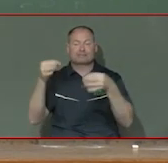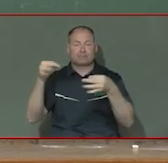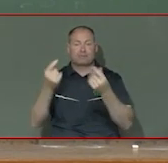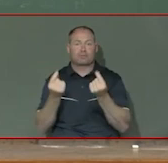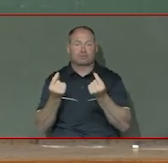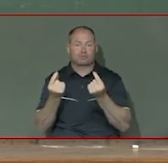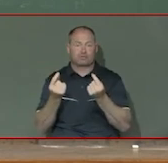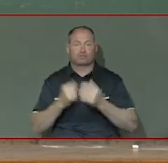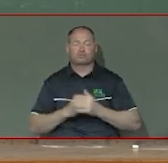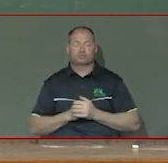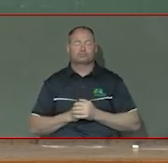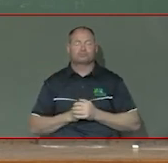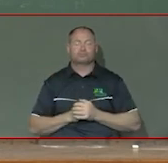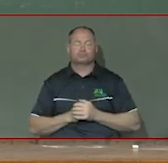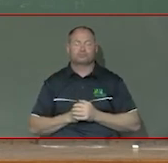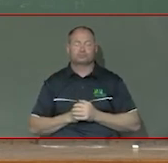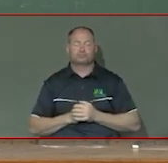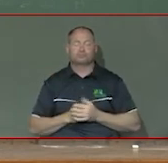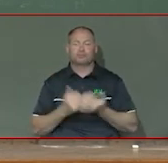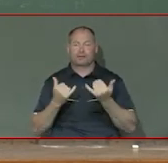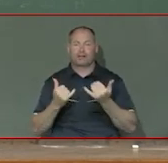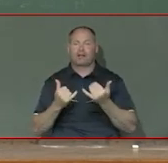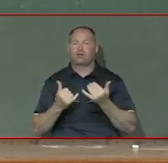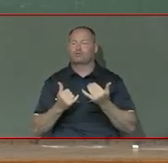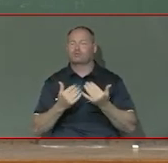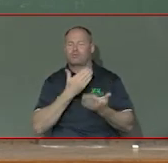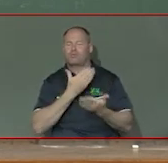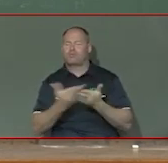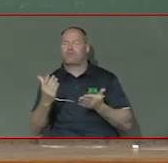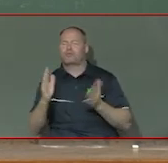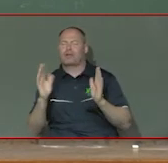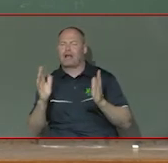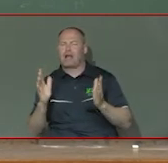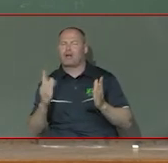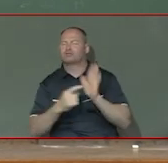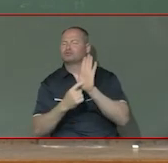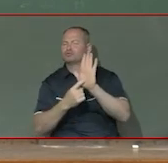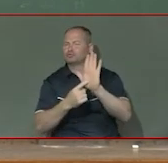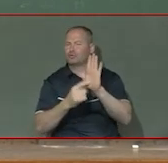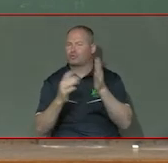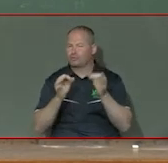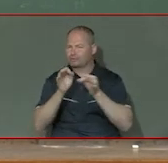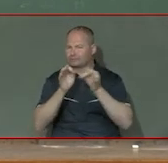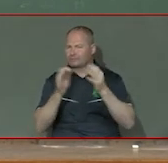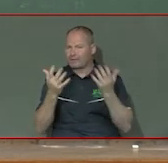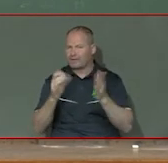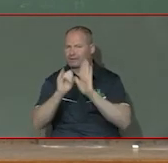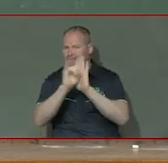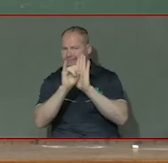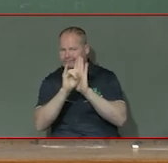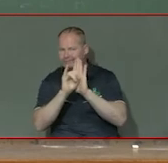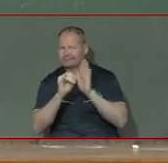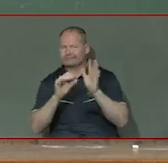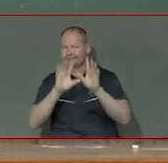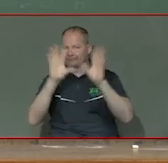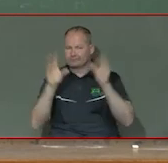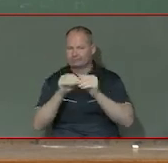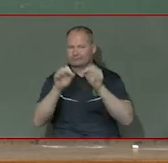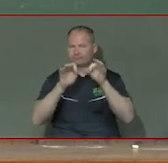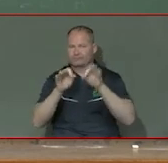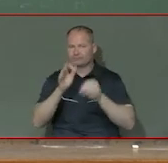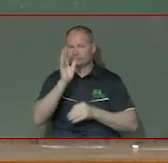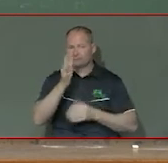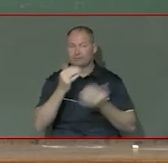need to be able to prove the different compound angle identities. So I want you to write